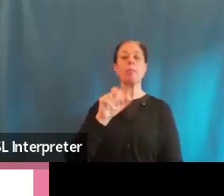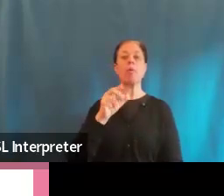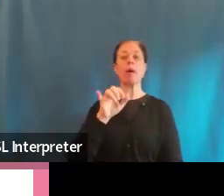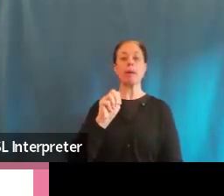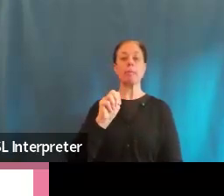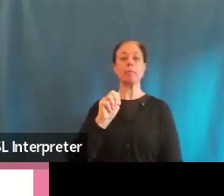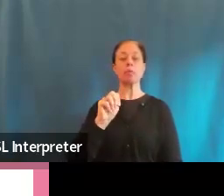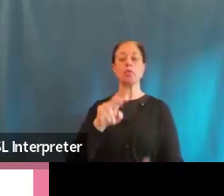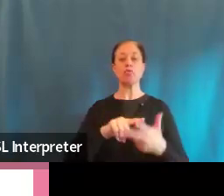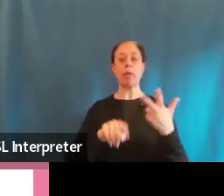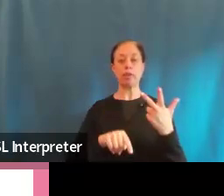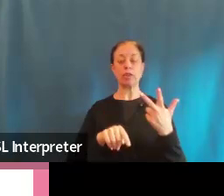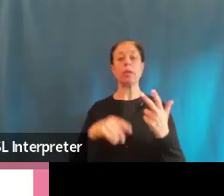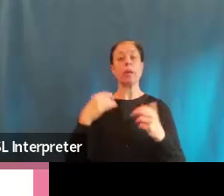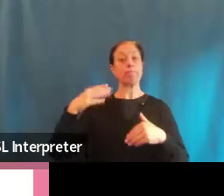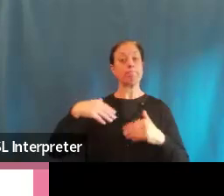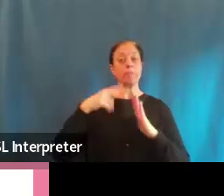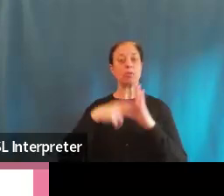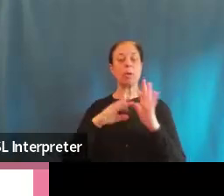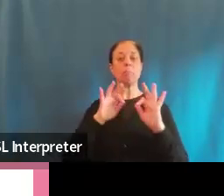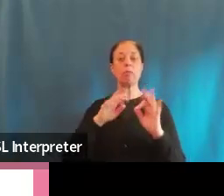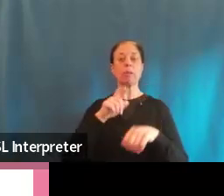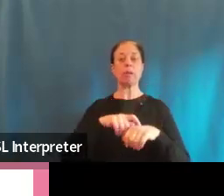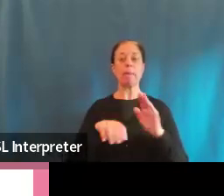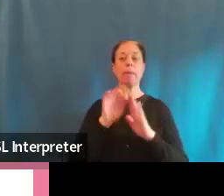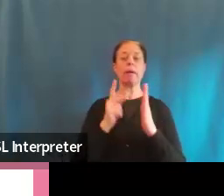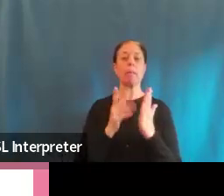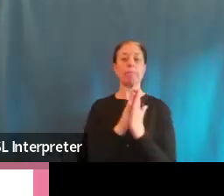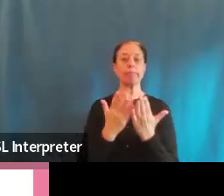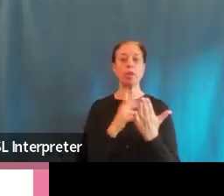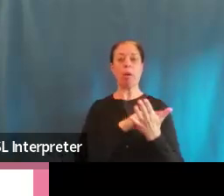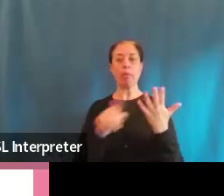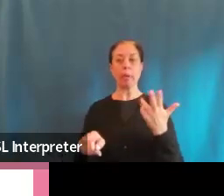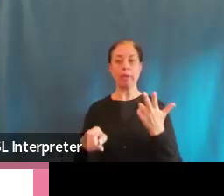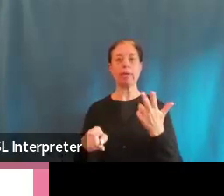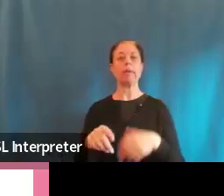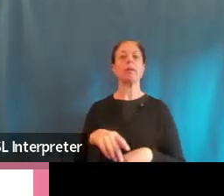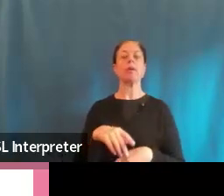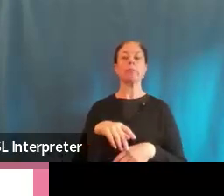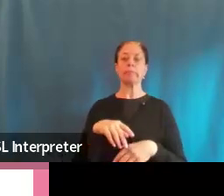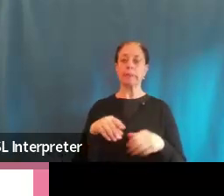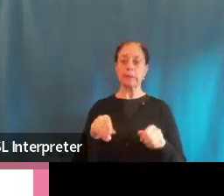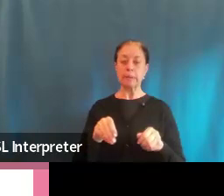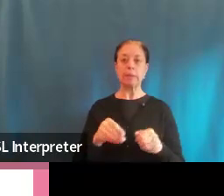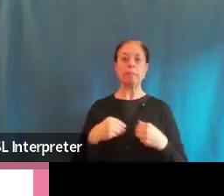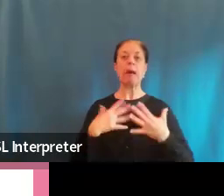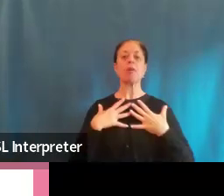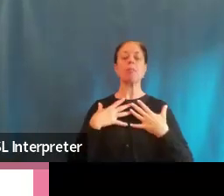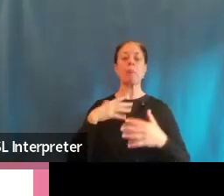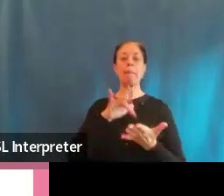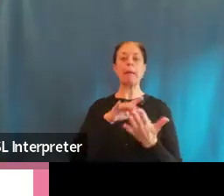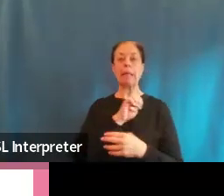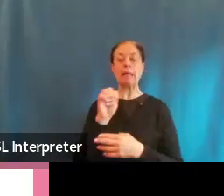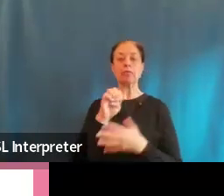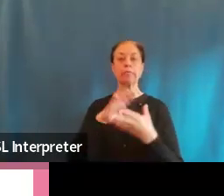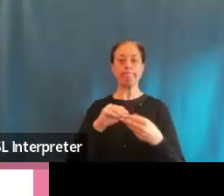they haven't read it yet, it is the perfect time to pick it up and read all three. Richly inspired by Middle Eastern cultures and